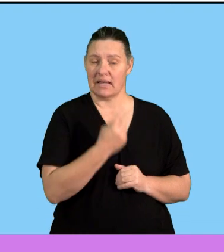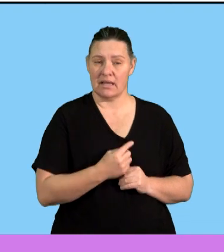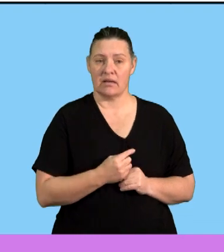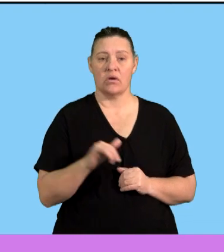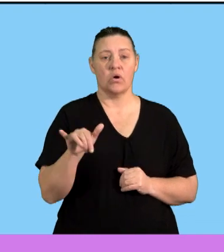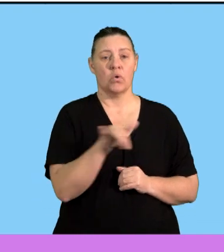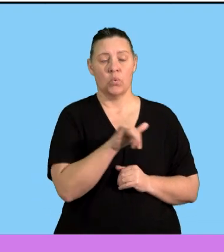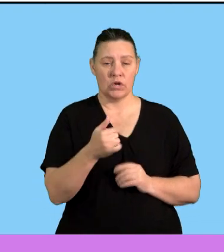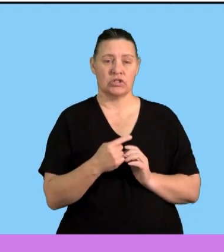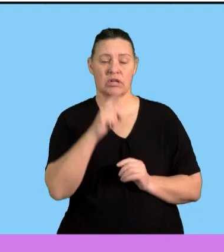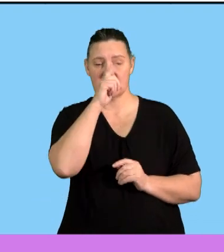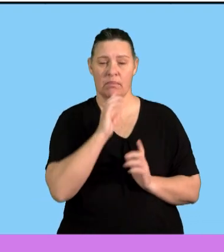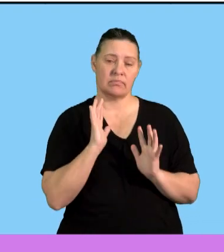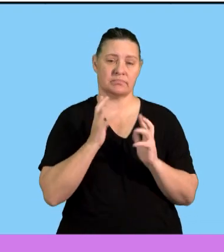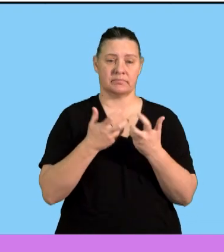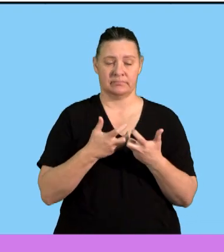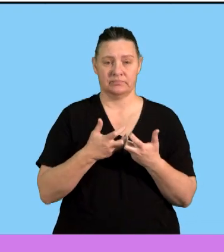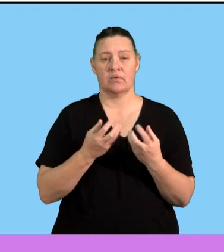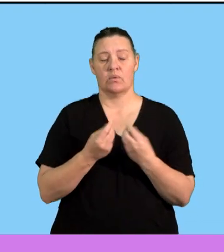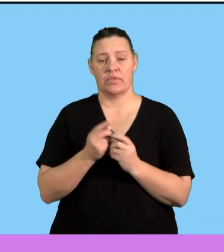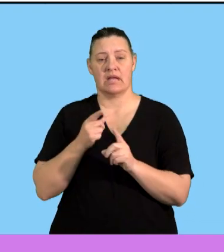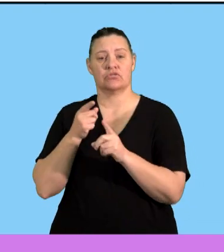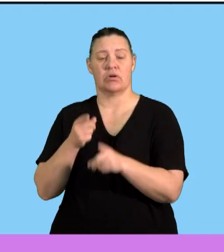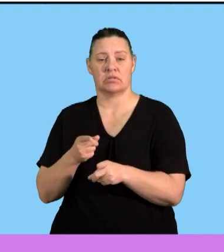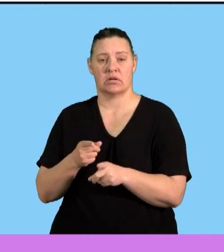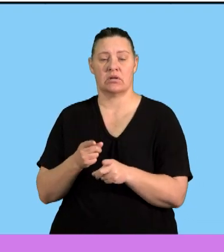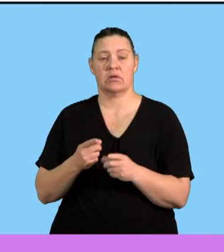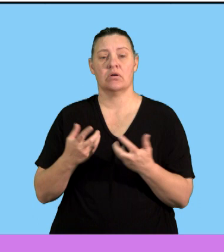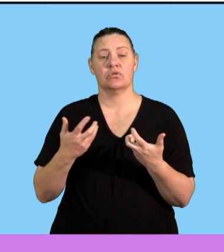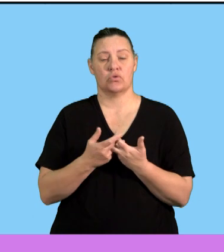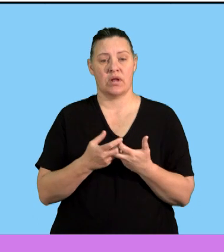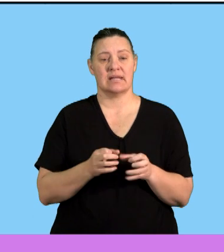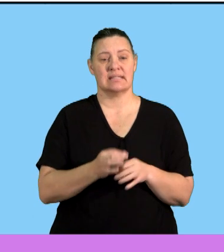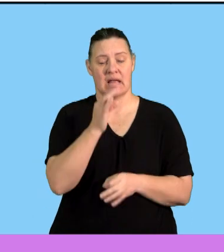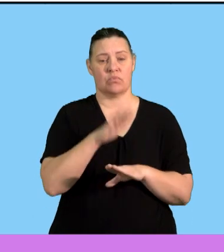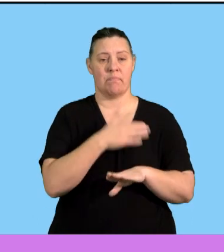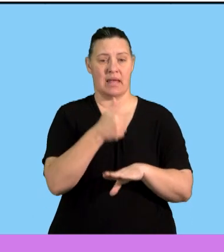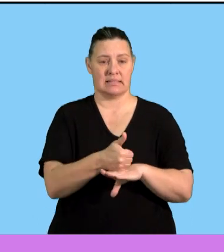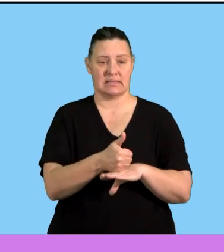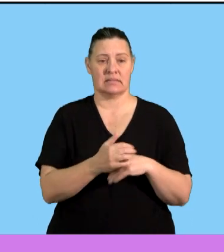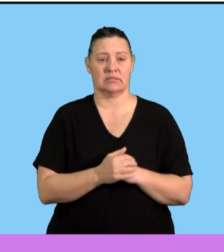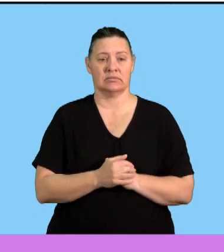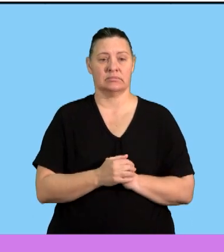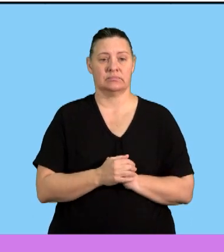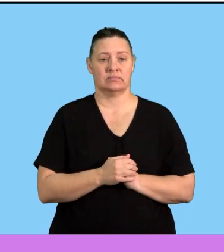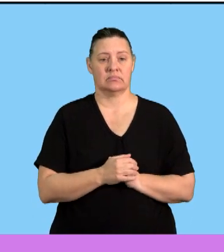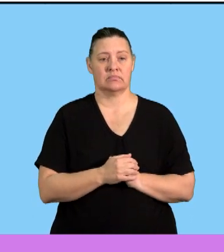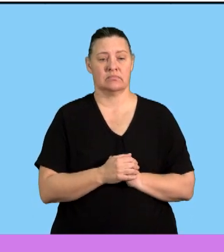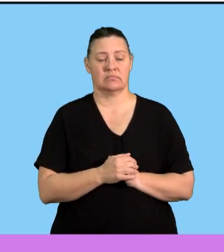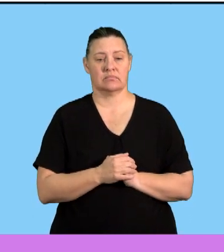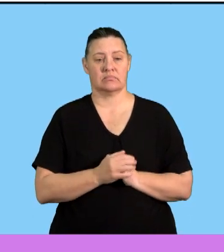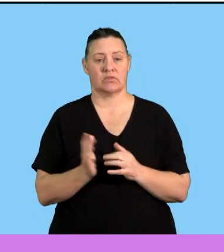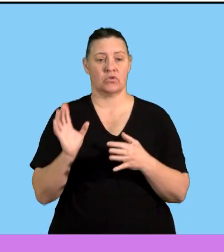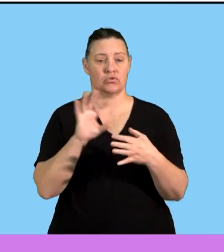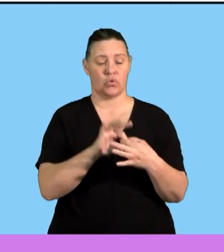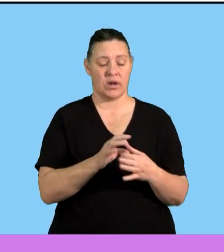which diagram is associated with the instruction join the stand to the base? Right, join